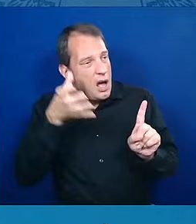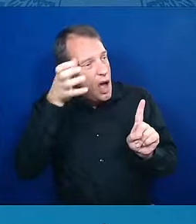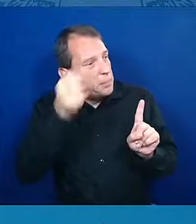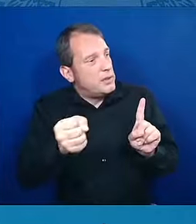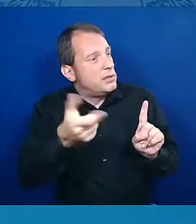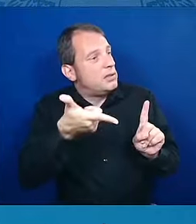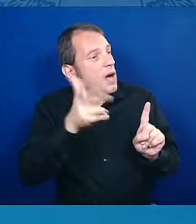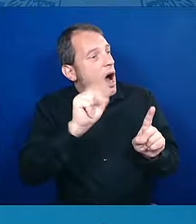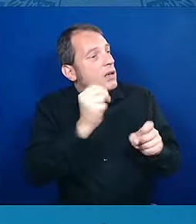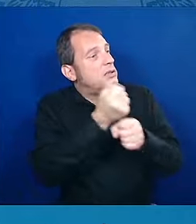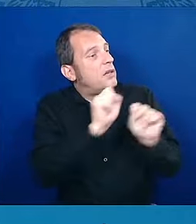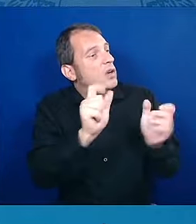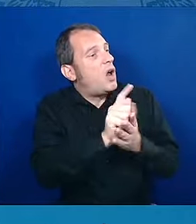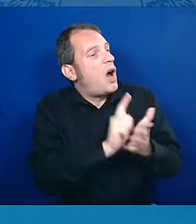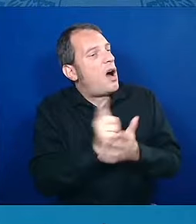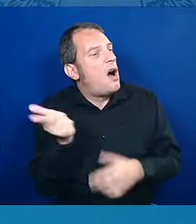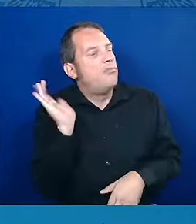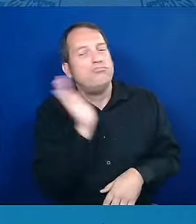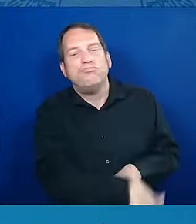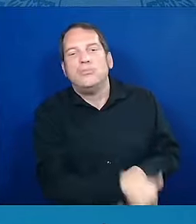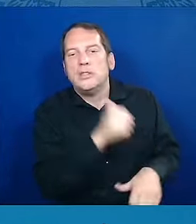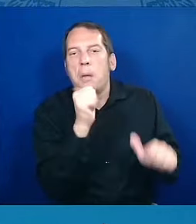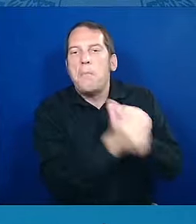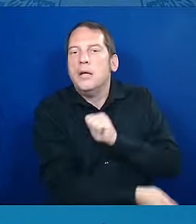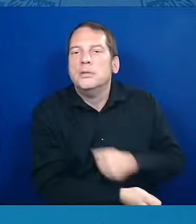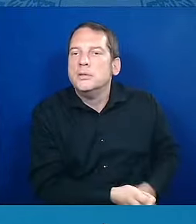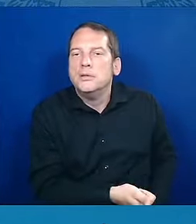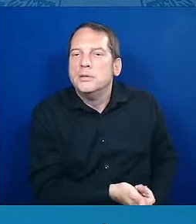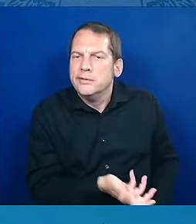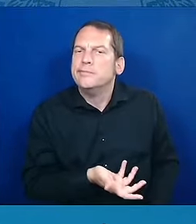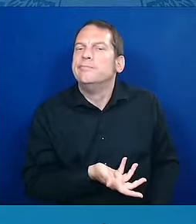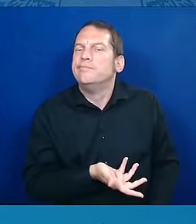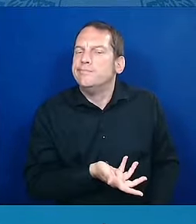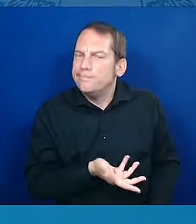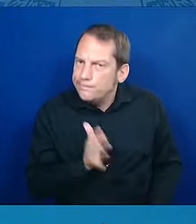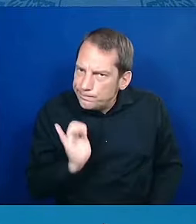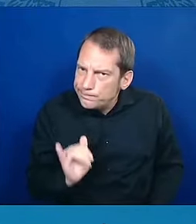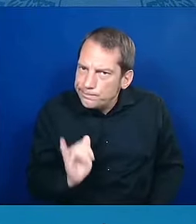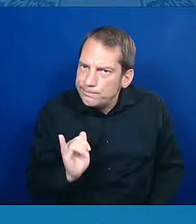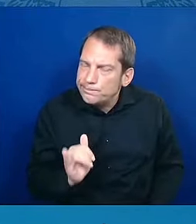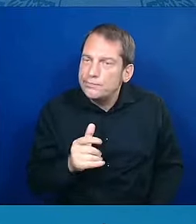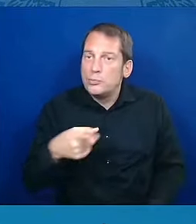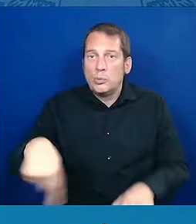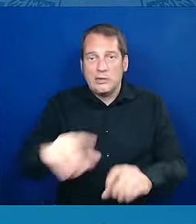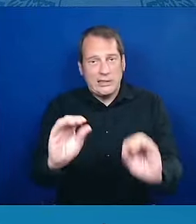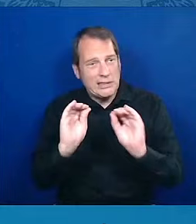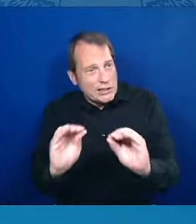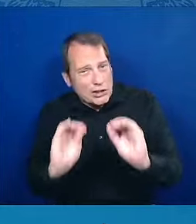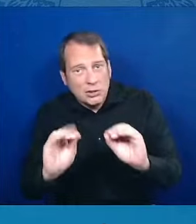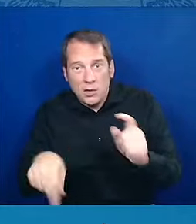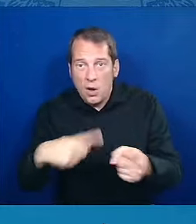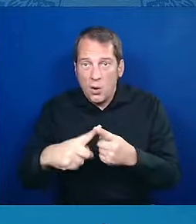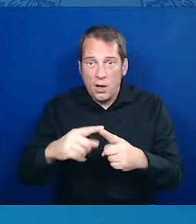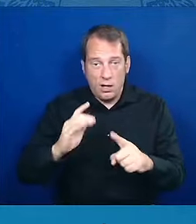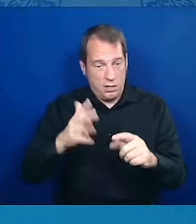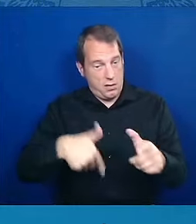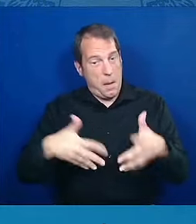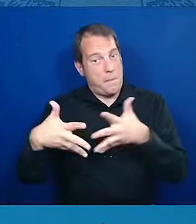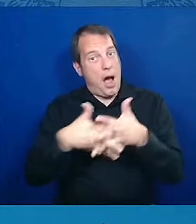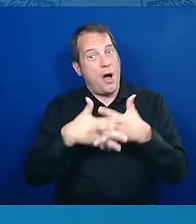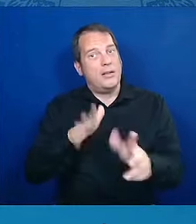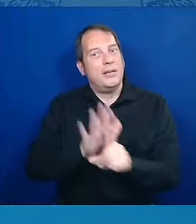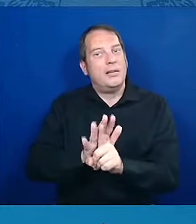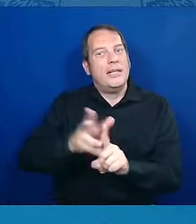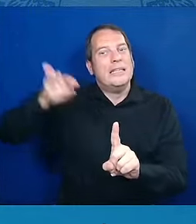And while you teach students about our nation's past, these extremists attack